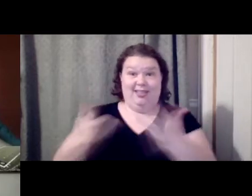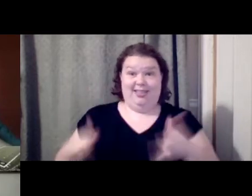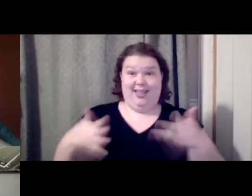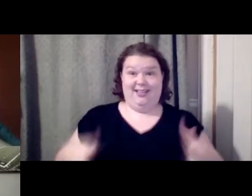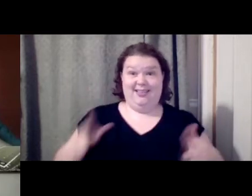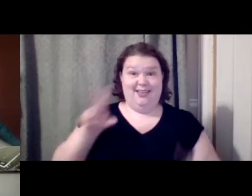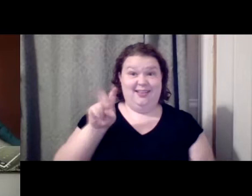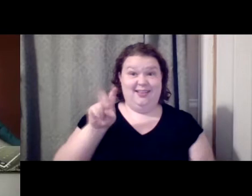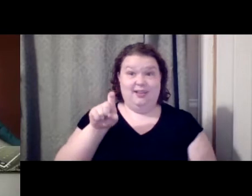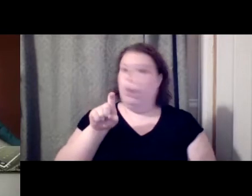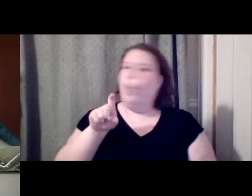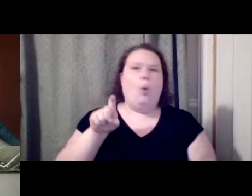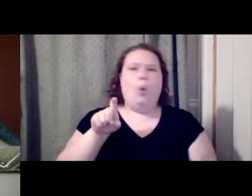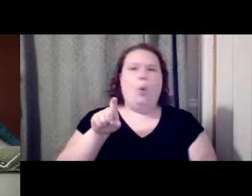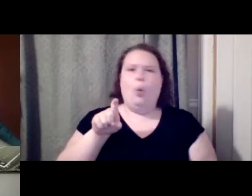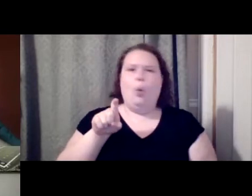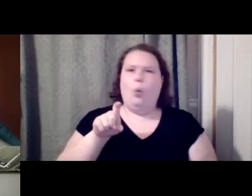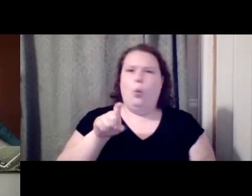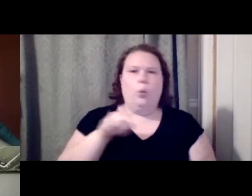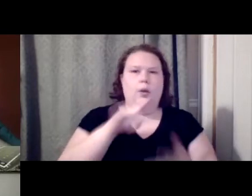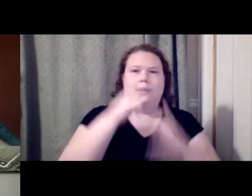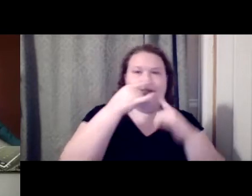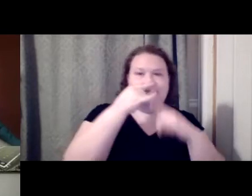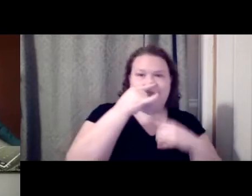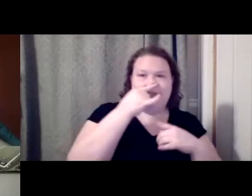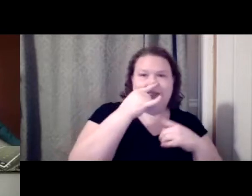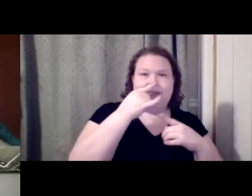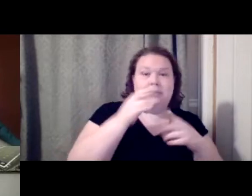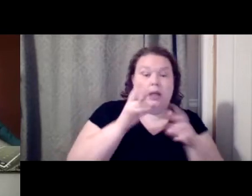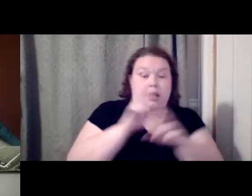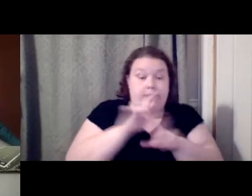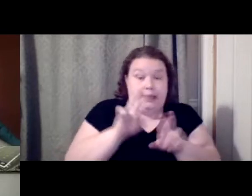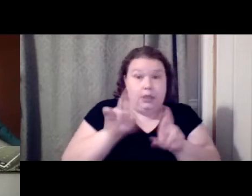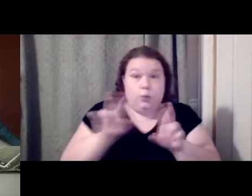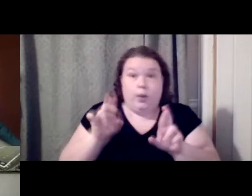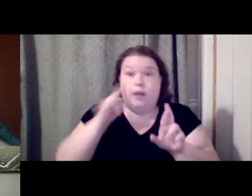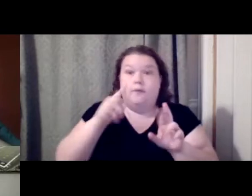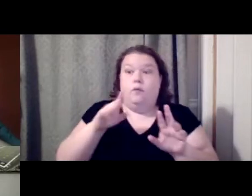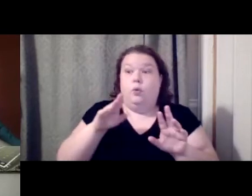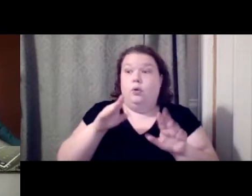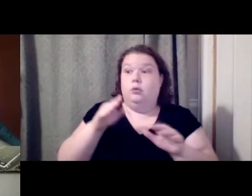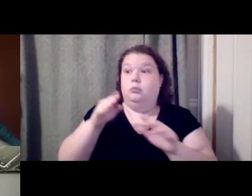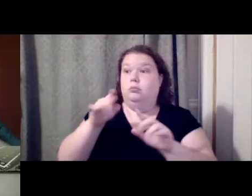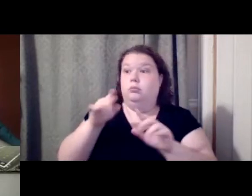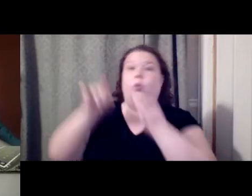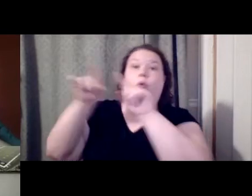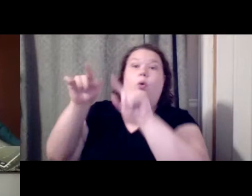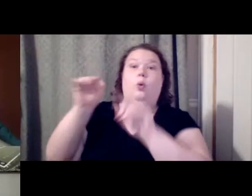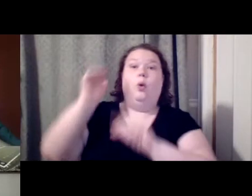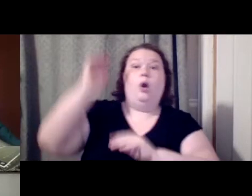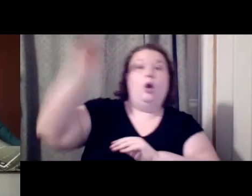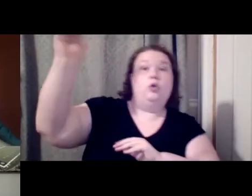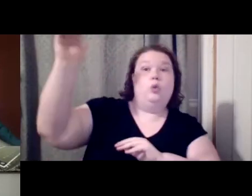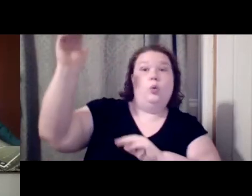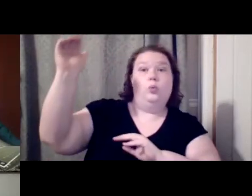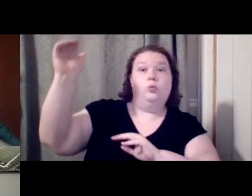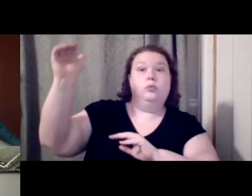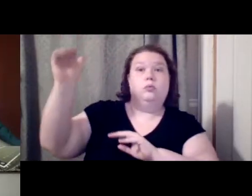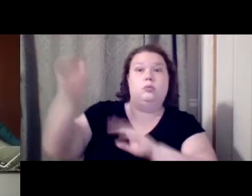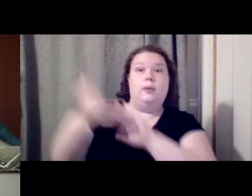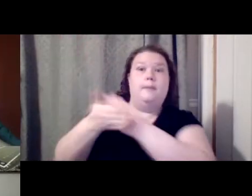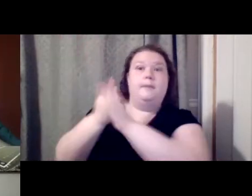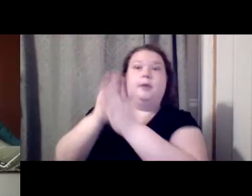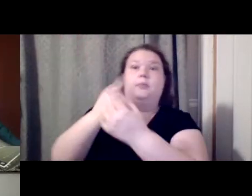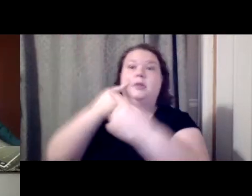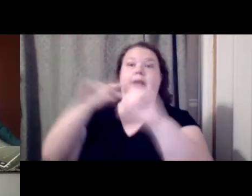students for success into adulthood and usefulness and service to not only this community, but the communities in which they will live